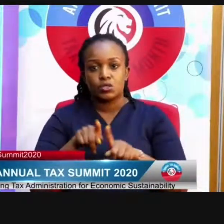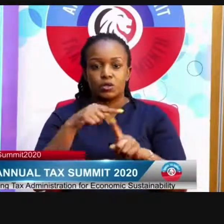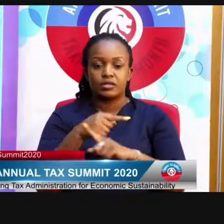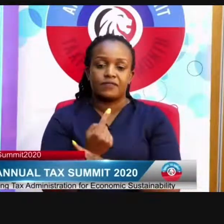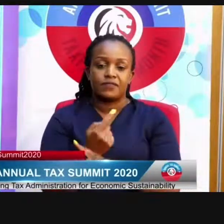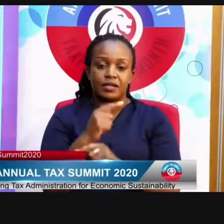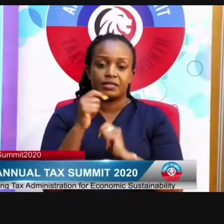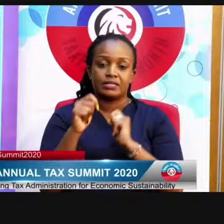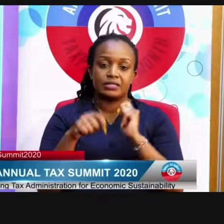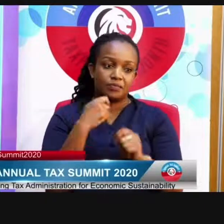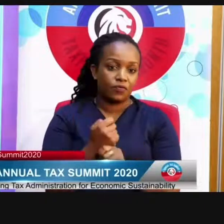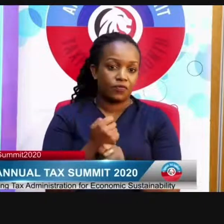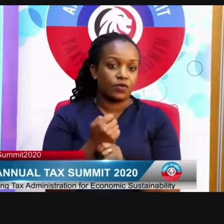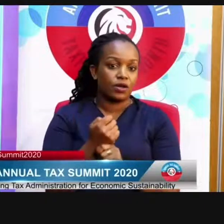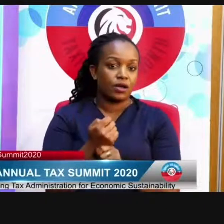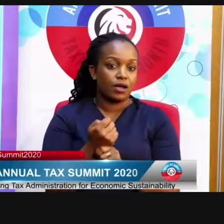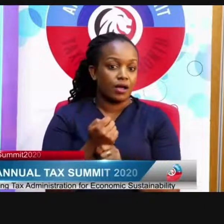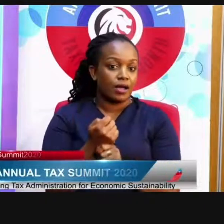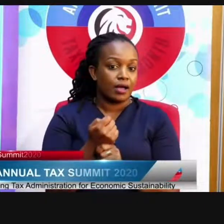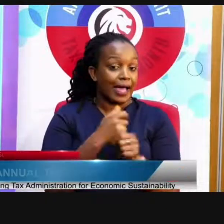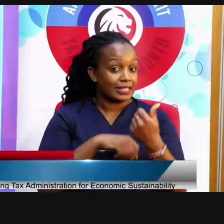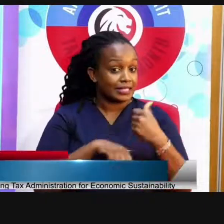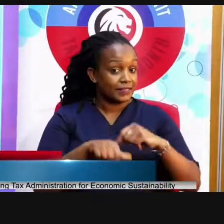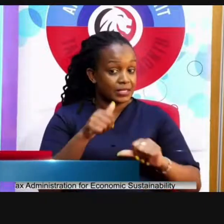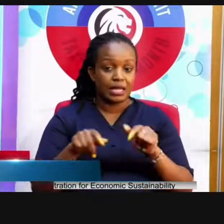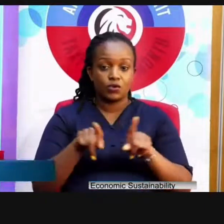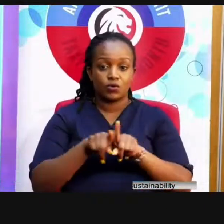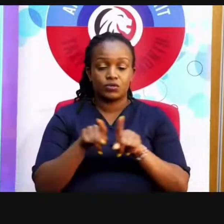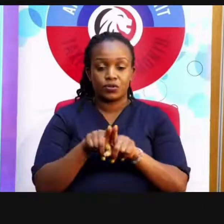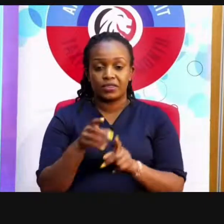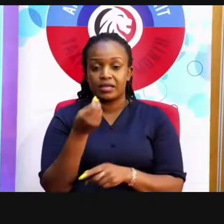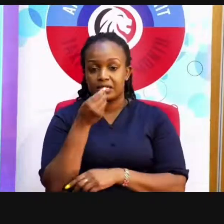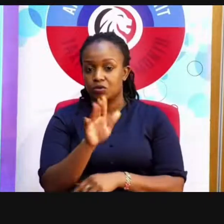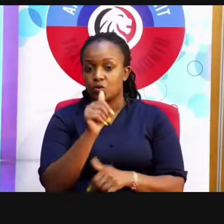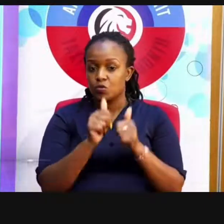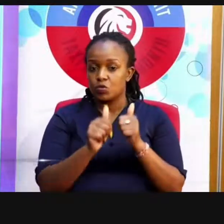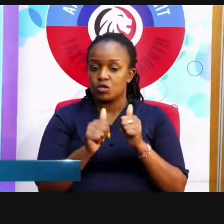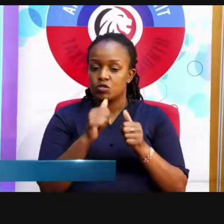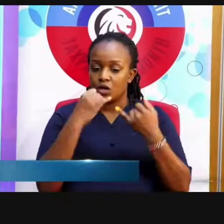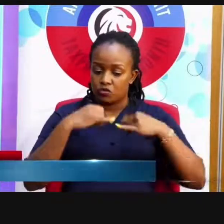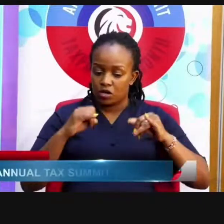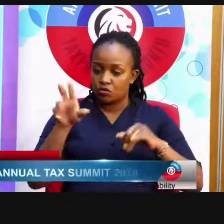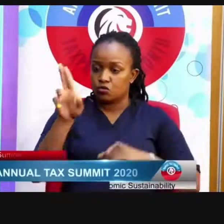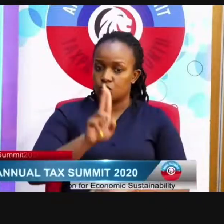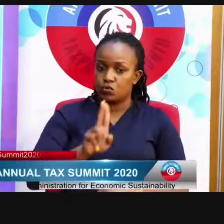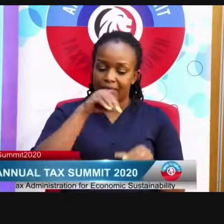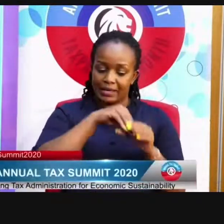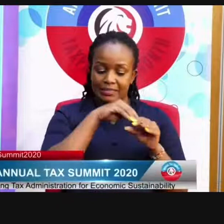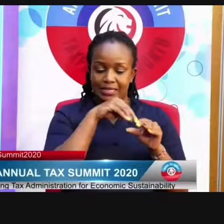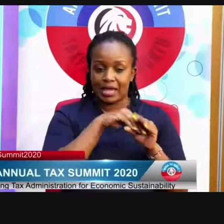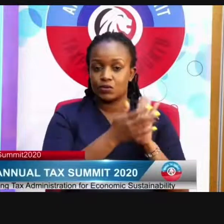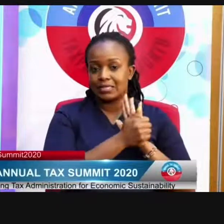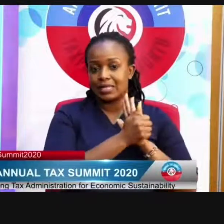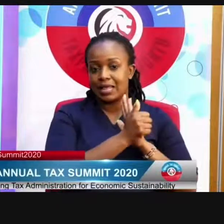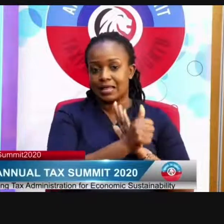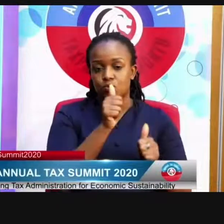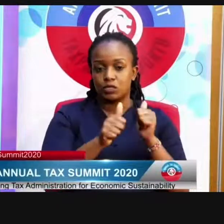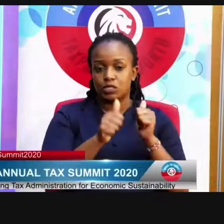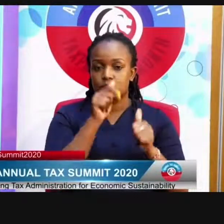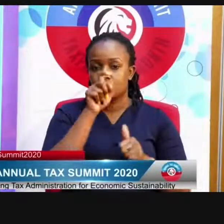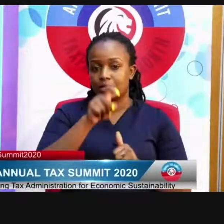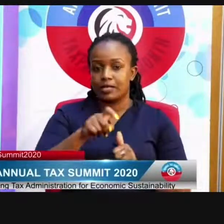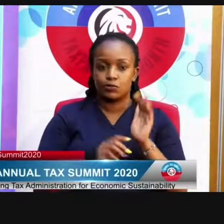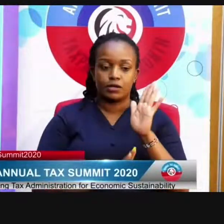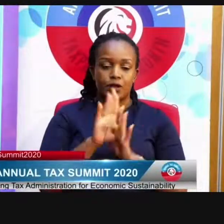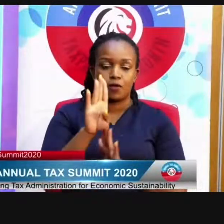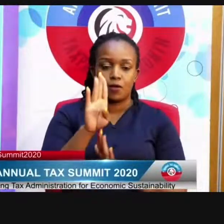industries, but also there is the response that we are putting in place for the internal skills that we need to develop to deal with the